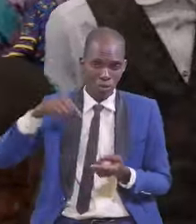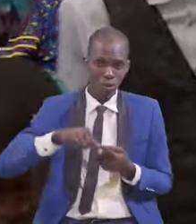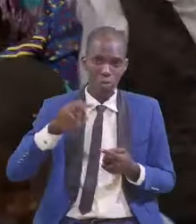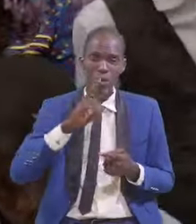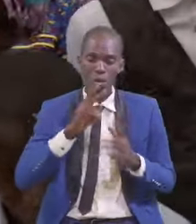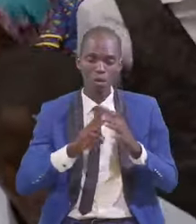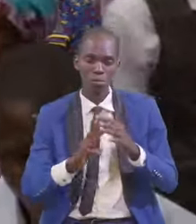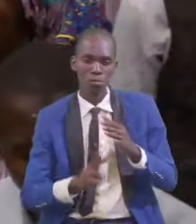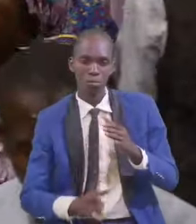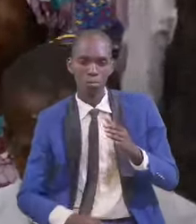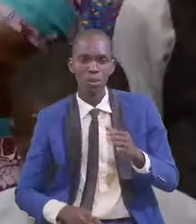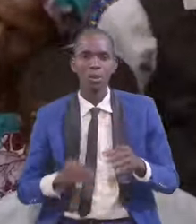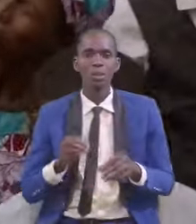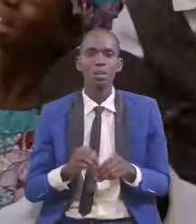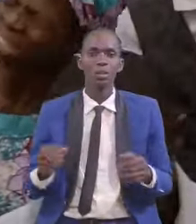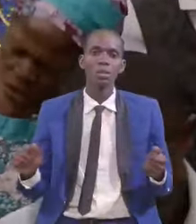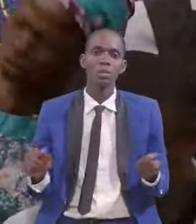destruction and